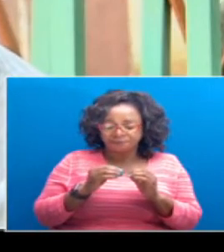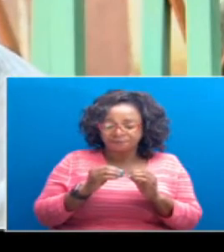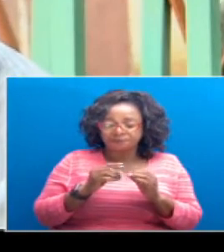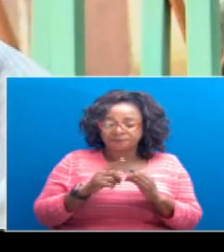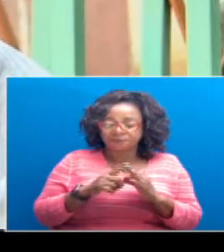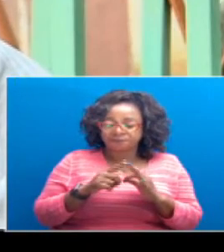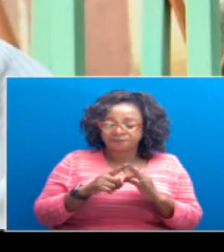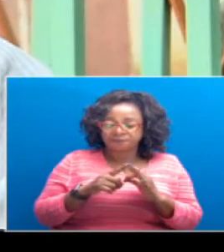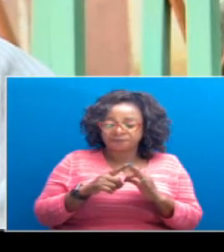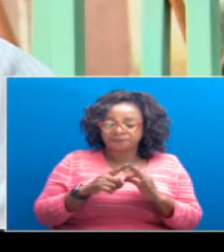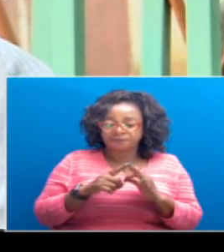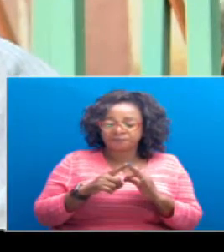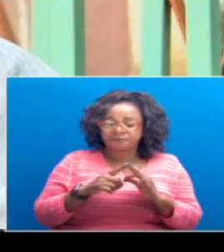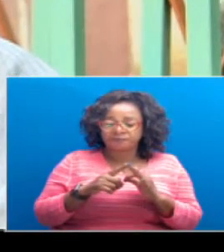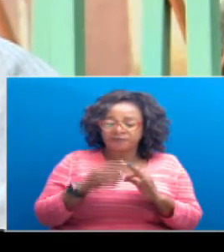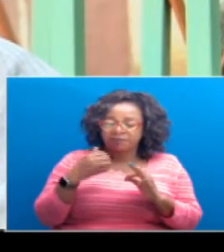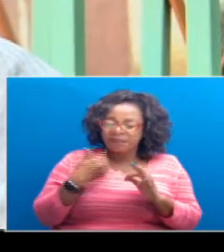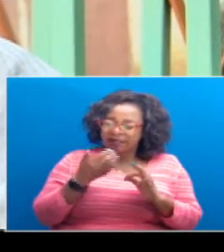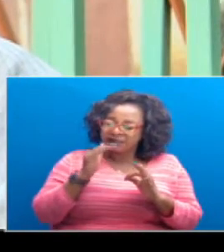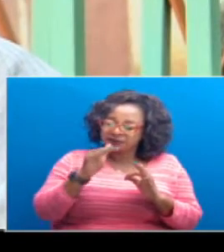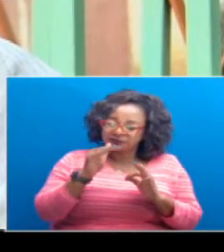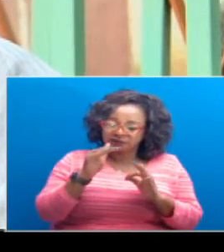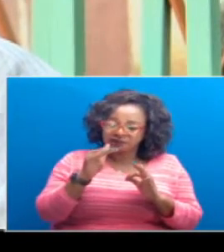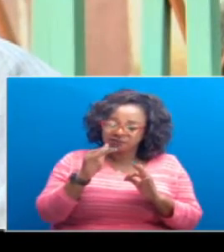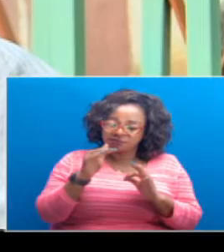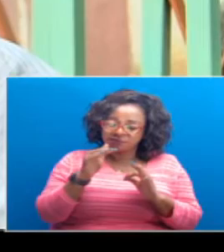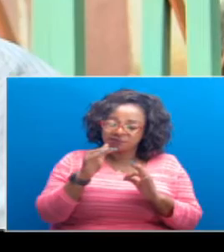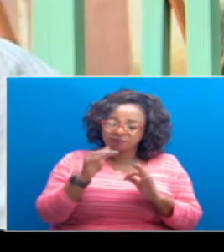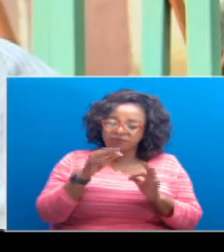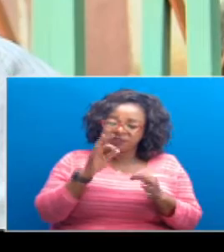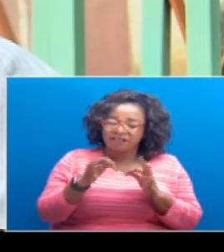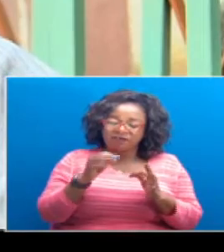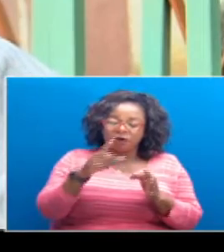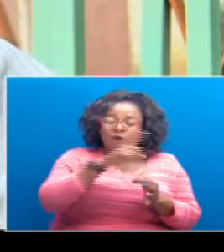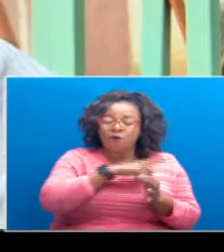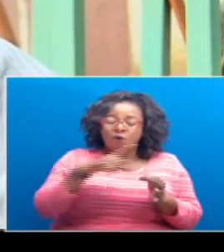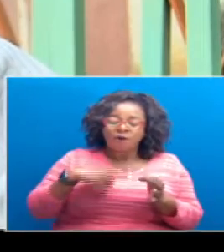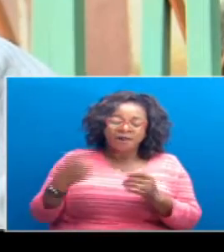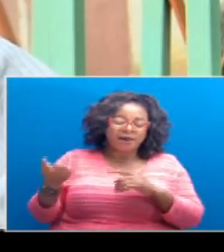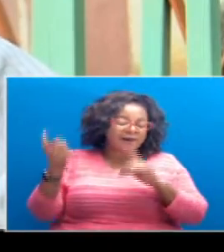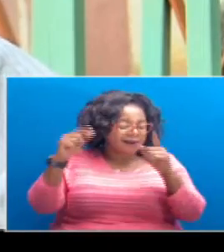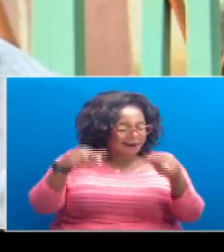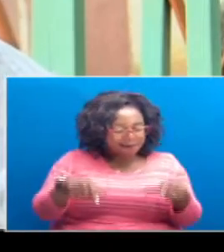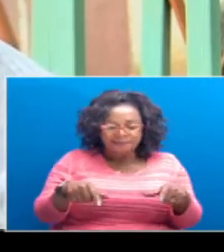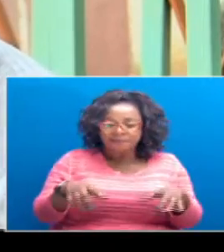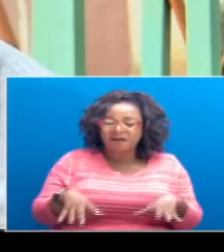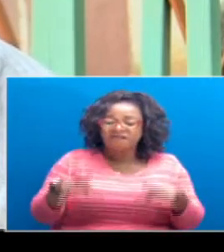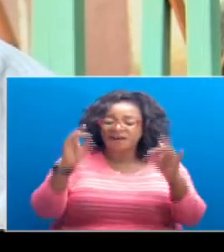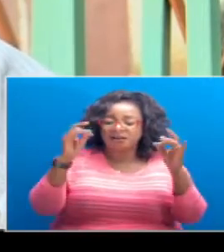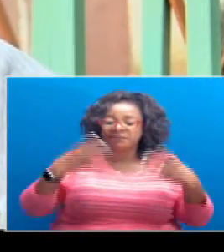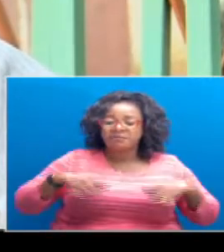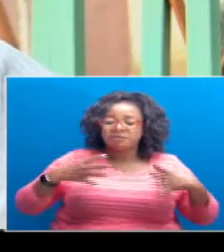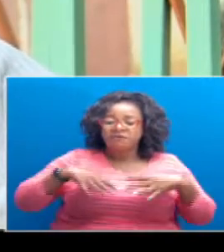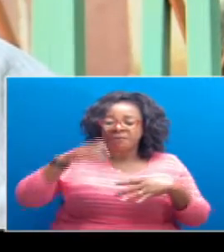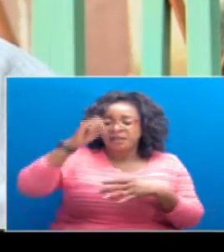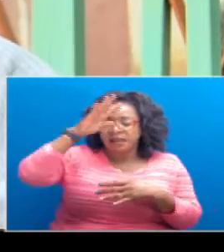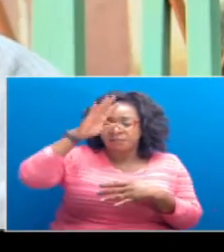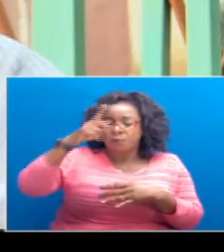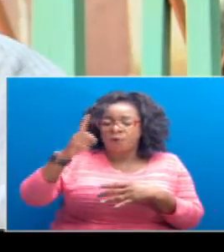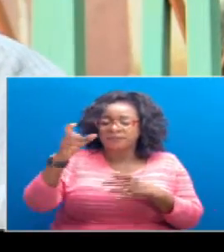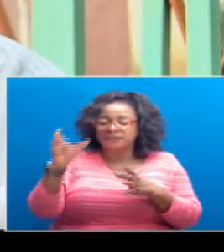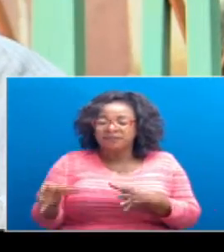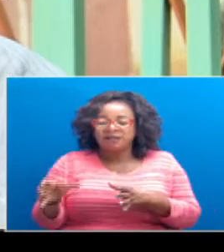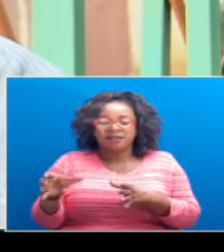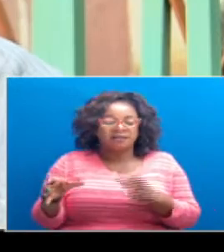three, sometimes I ask if the Lord Jesus comes to this hall and we find people from Kiambu on the one side and